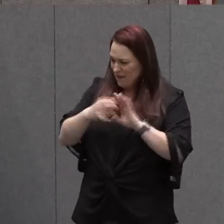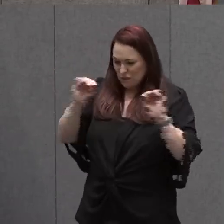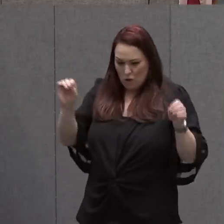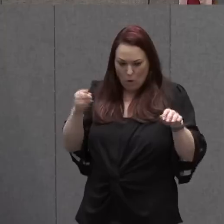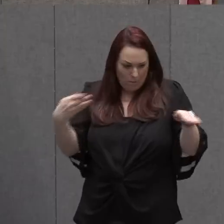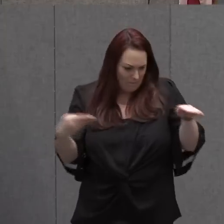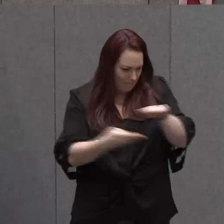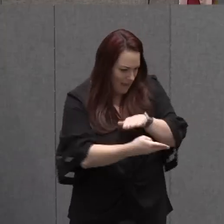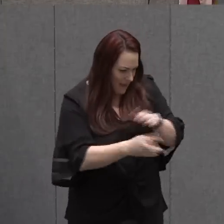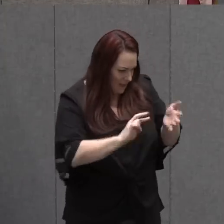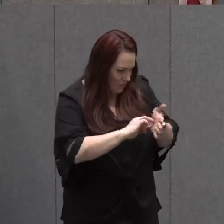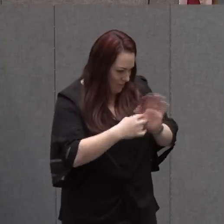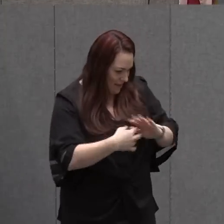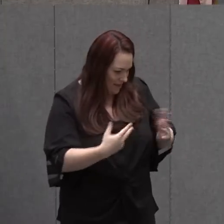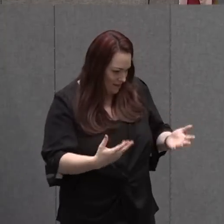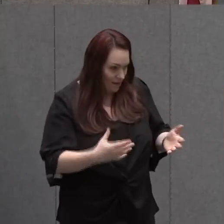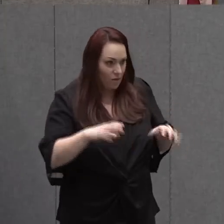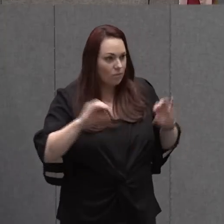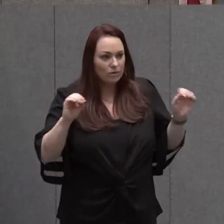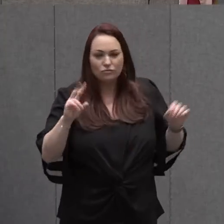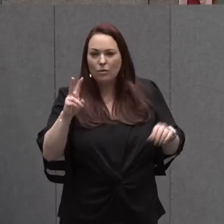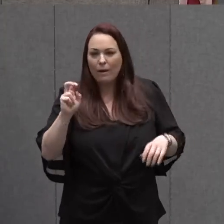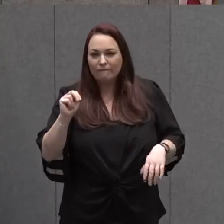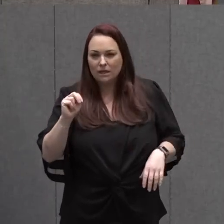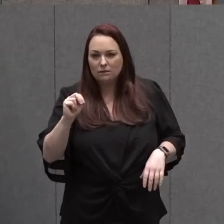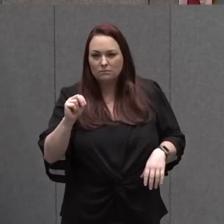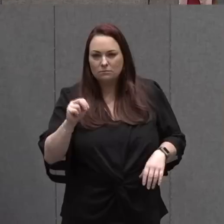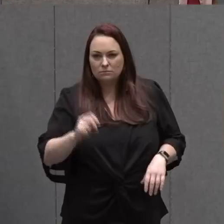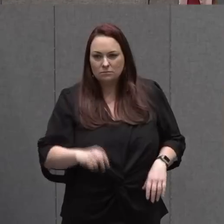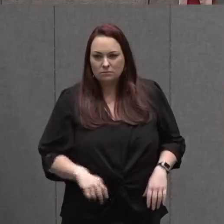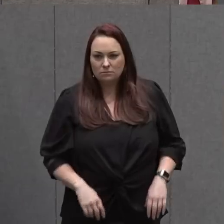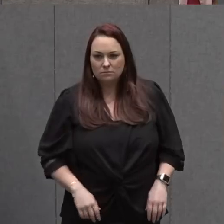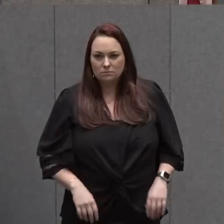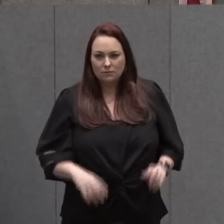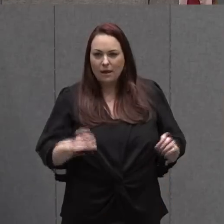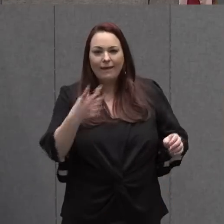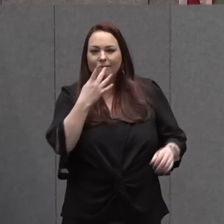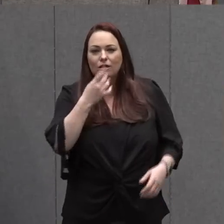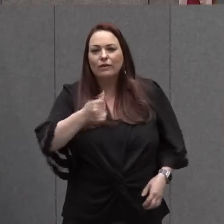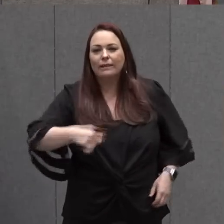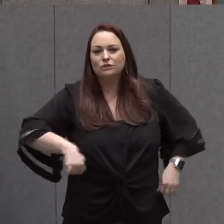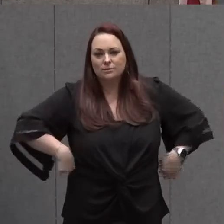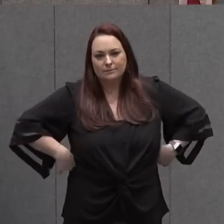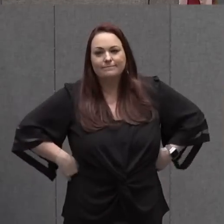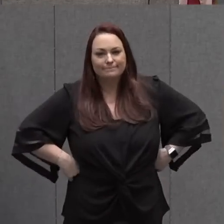are there? No oven. And they're delicious.